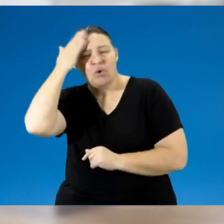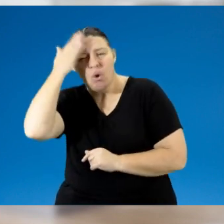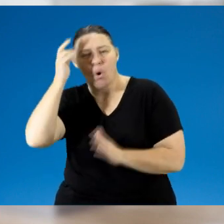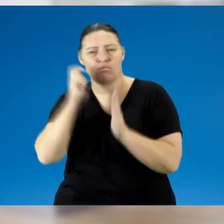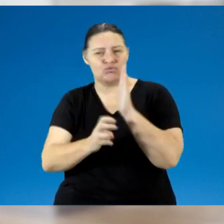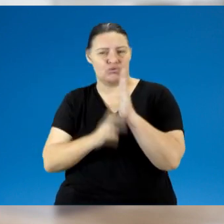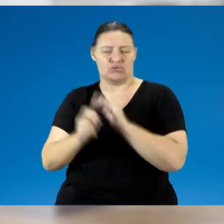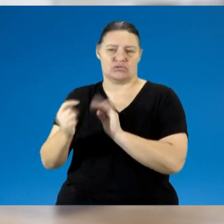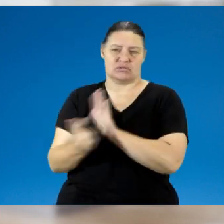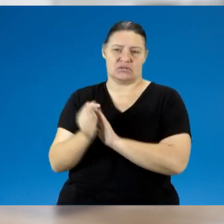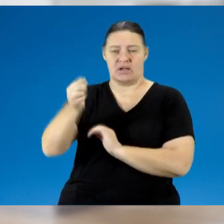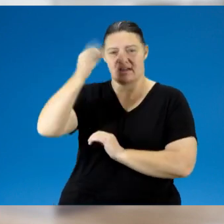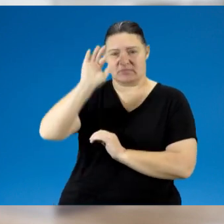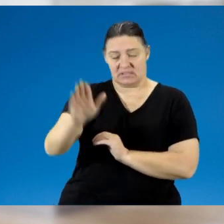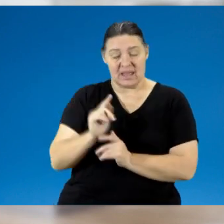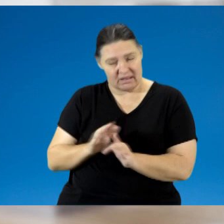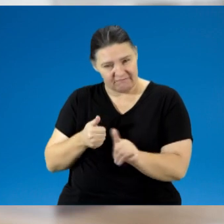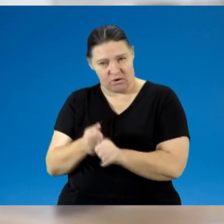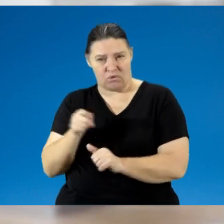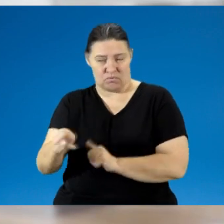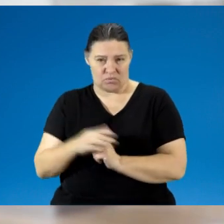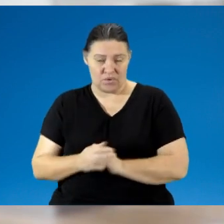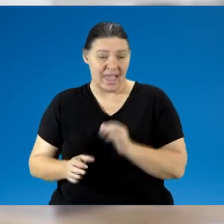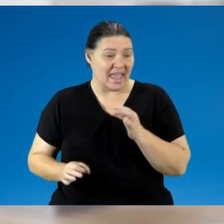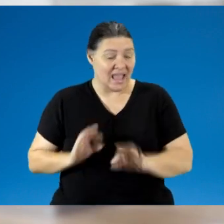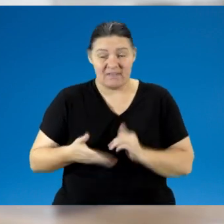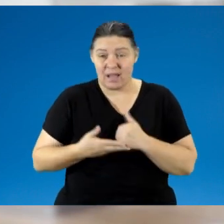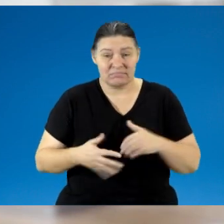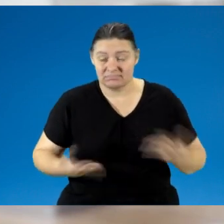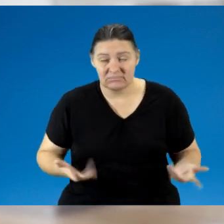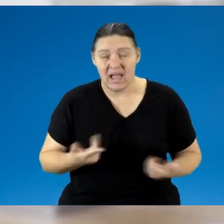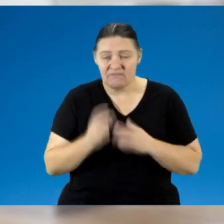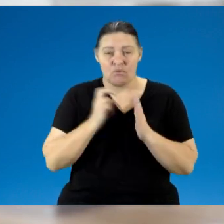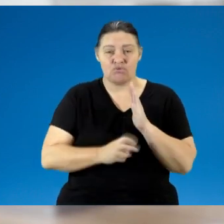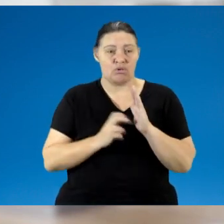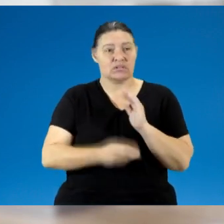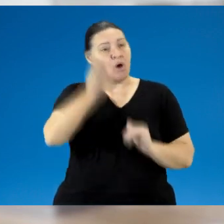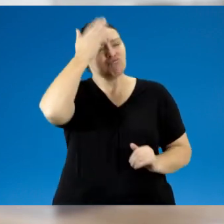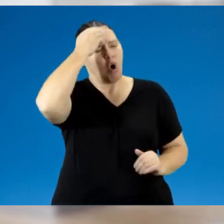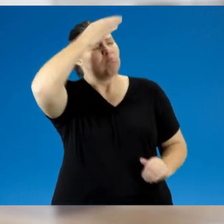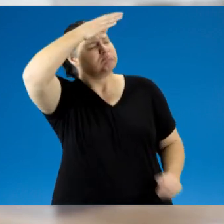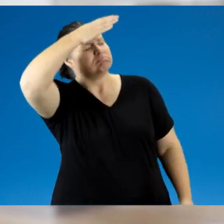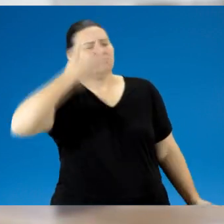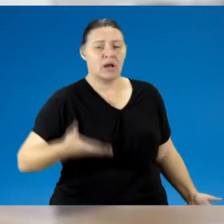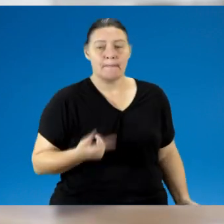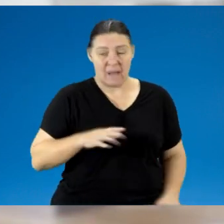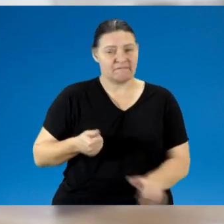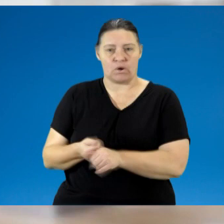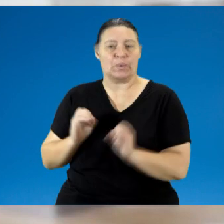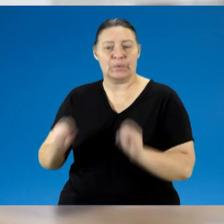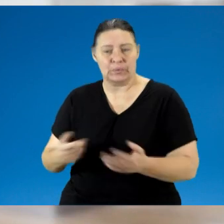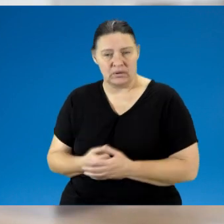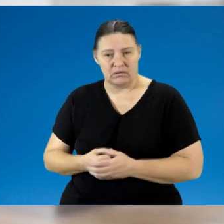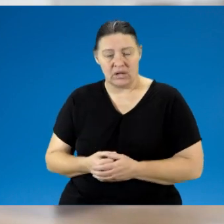know government regulations and they comply with them, because it doesn't help if you know the regulations but you don't comply, because if you don't